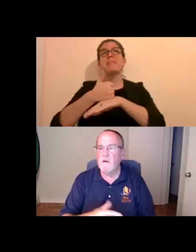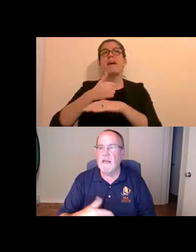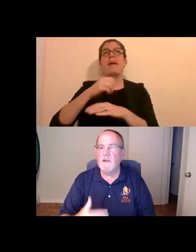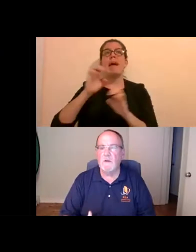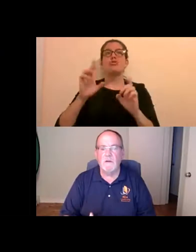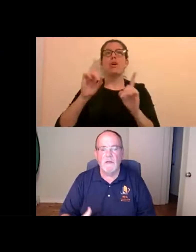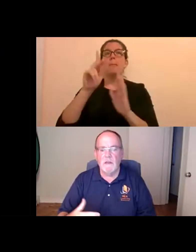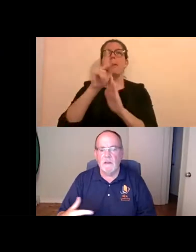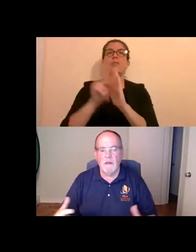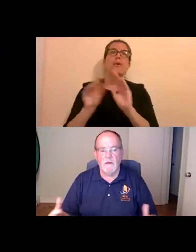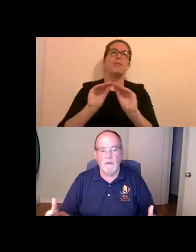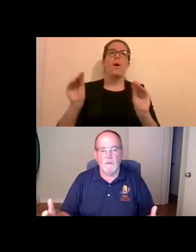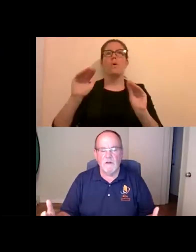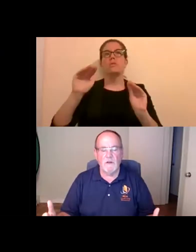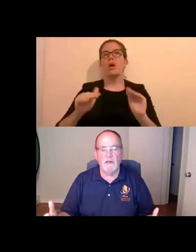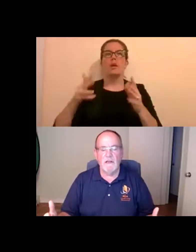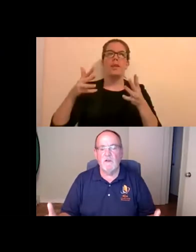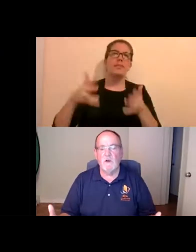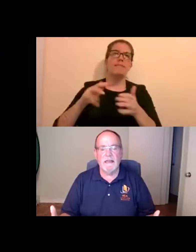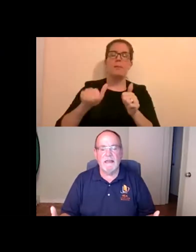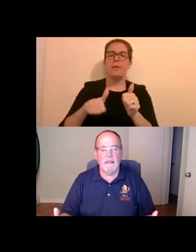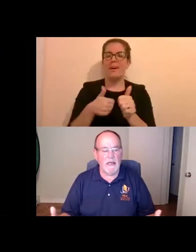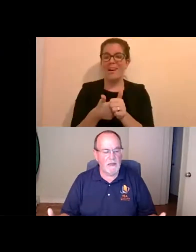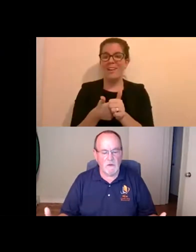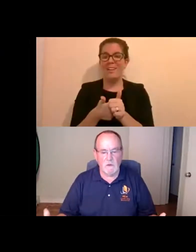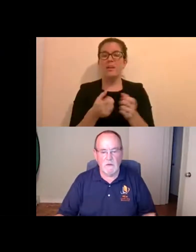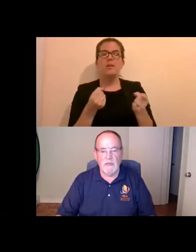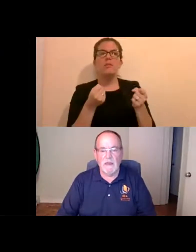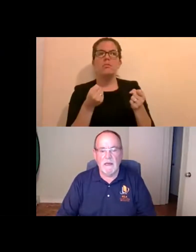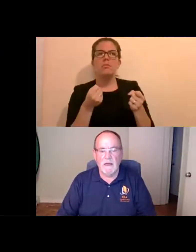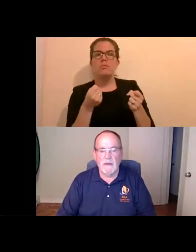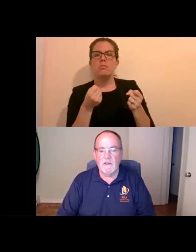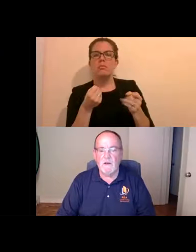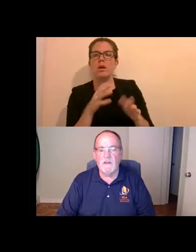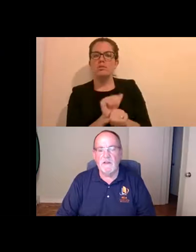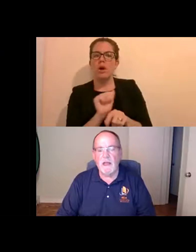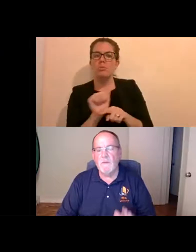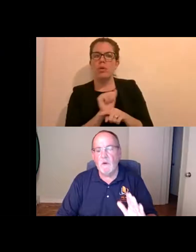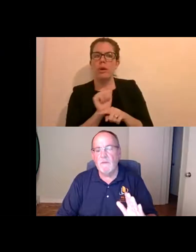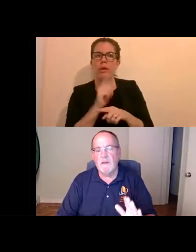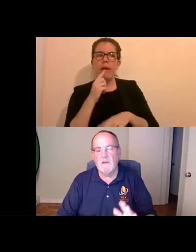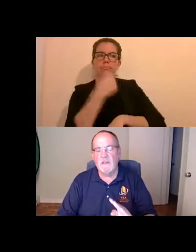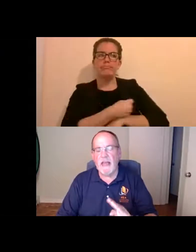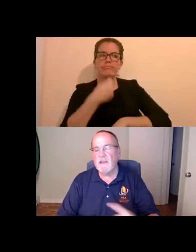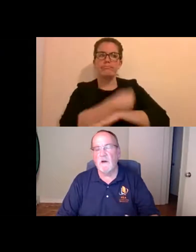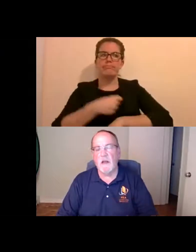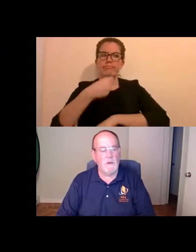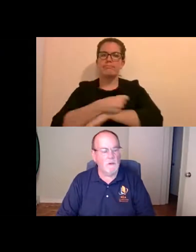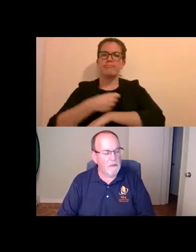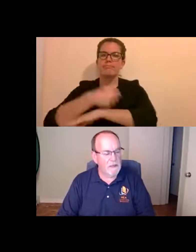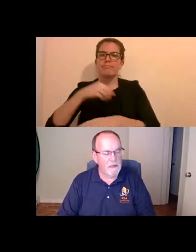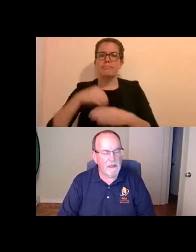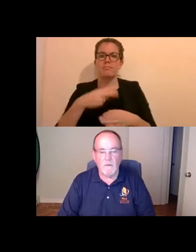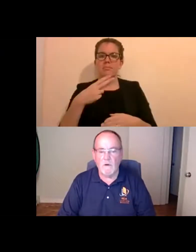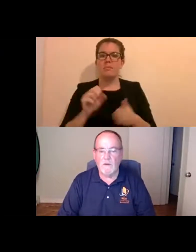these vocational opportunities and training in high school. And so this unemployment is just